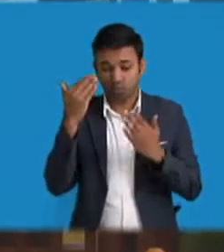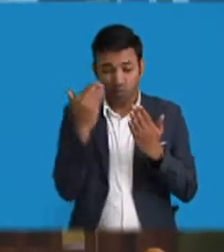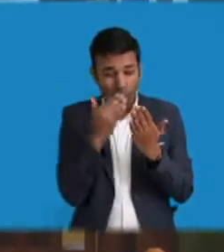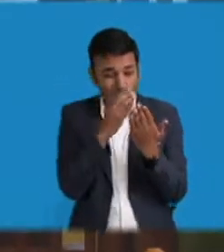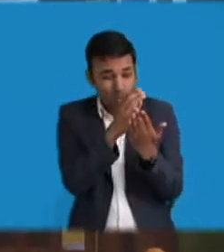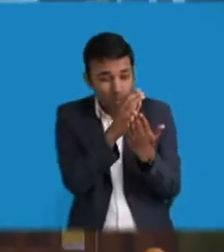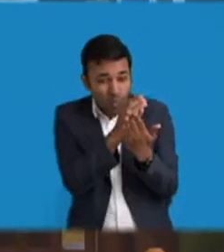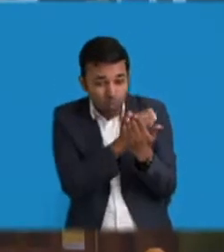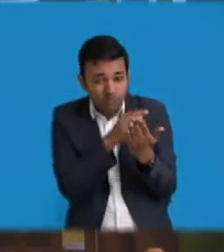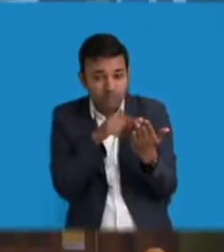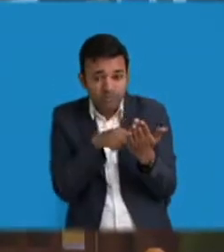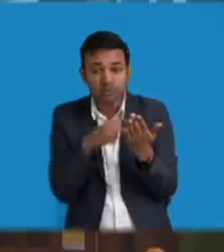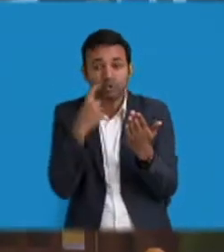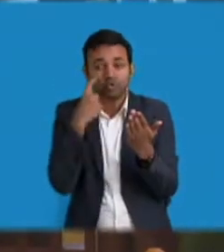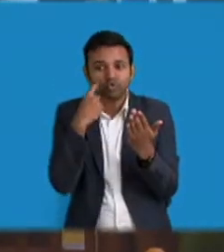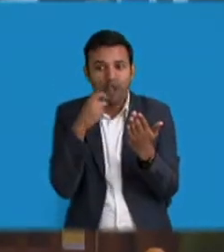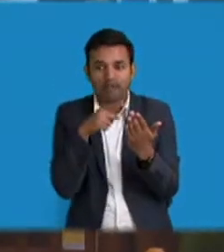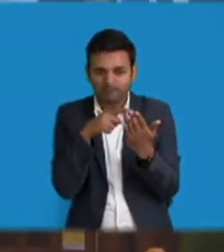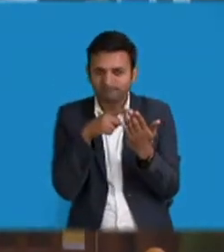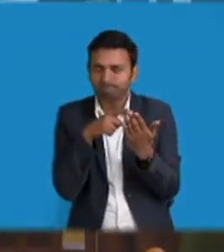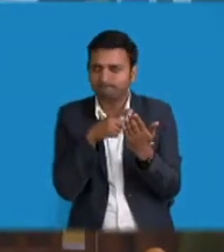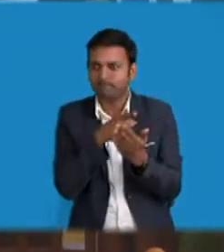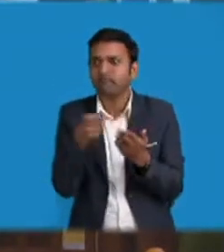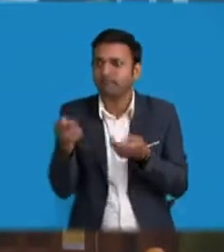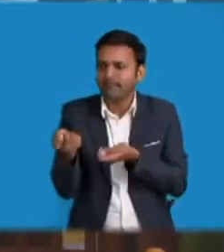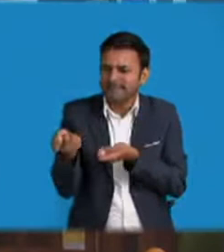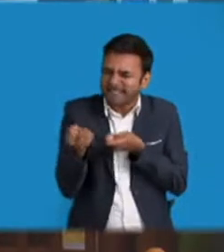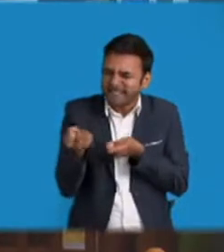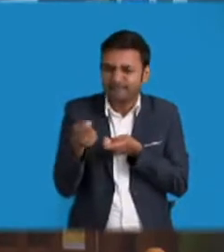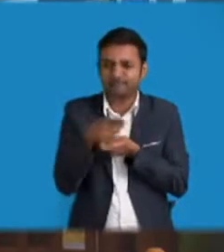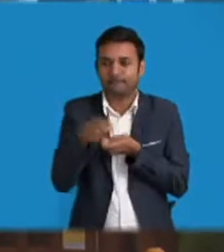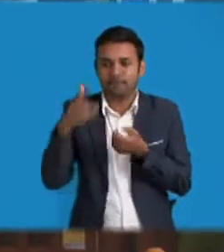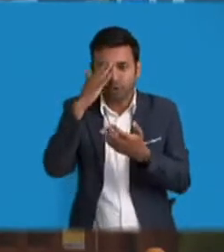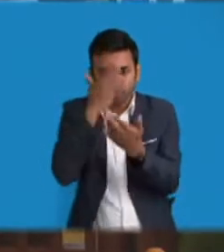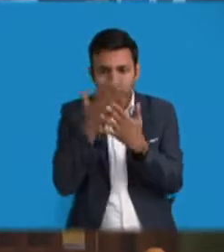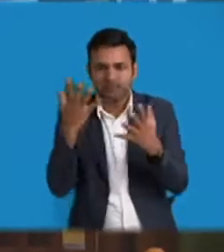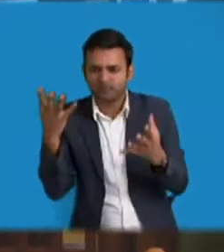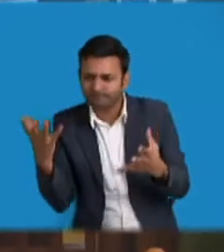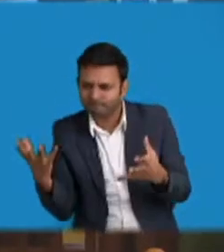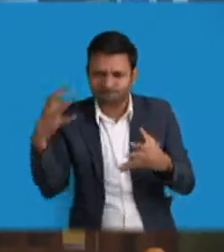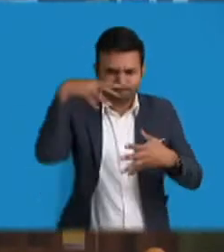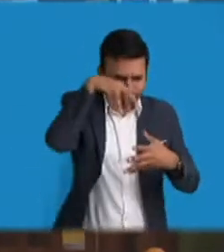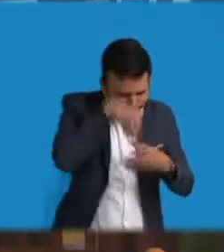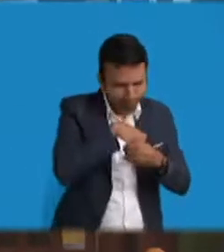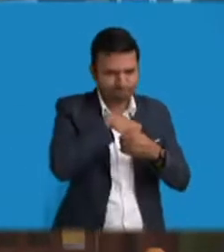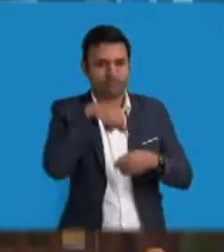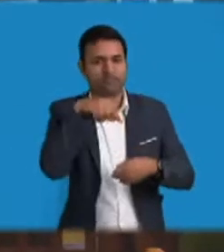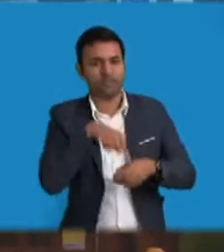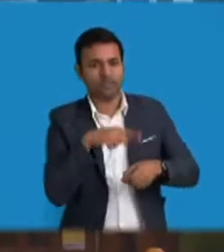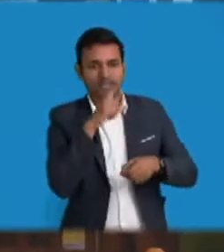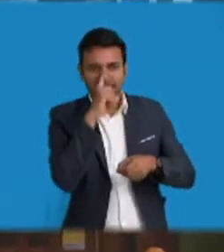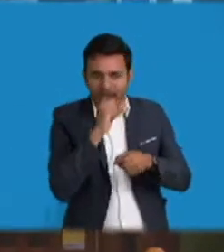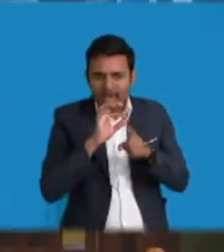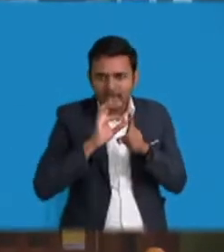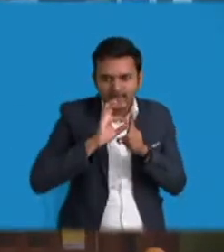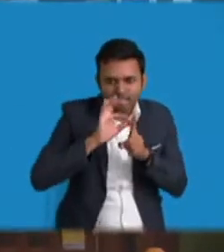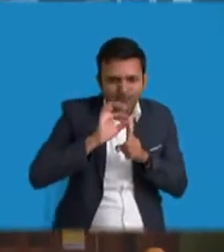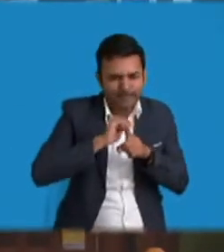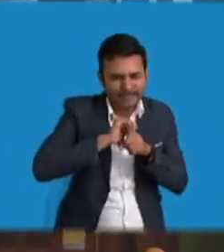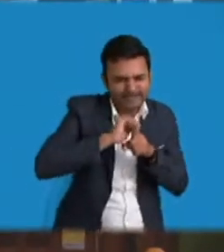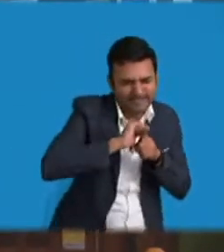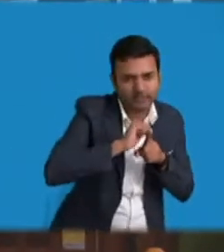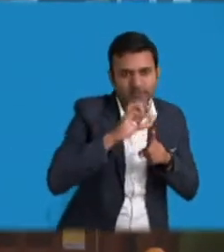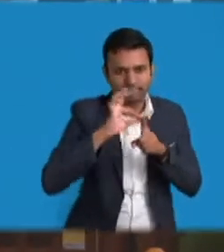dropped out, encouraging them to come and undertake short course and upskill themselves into any of these trade area, and